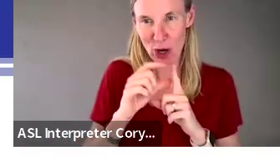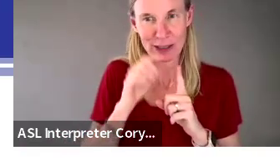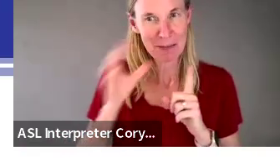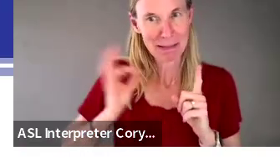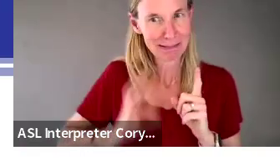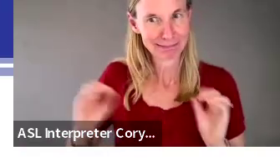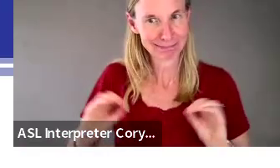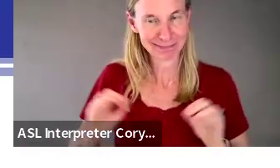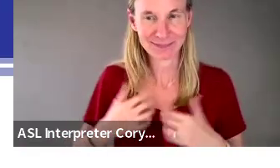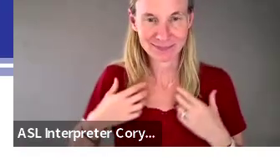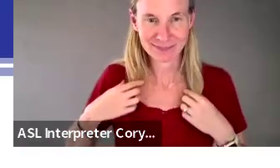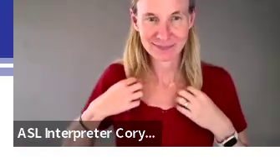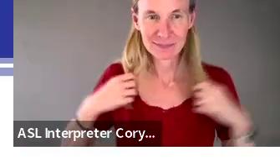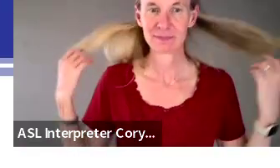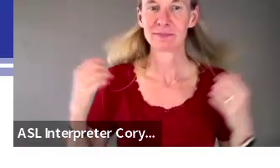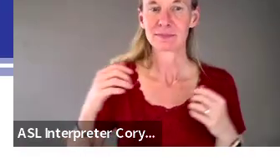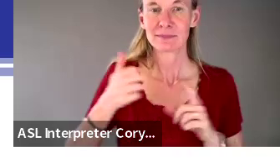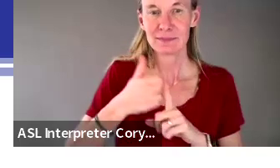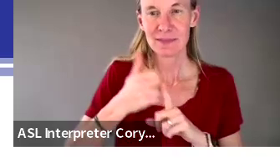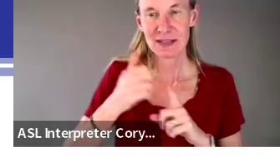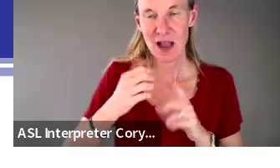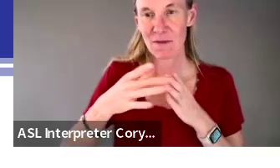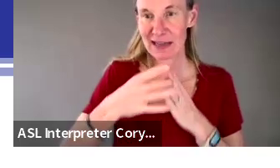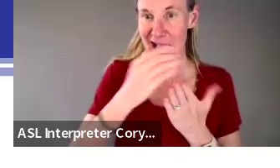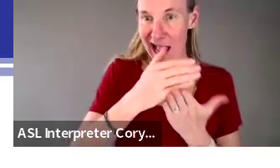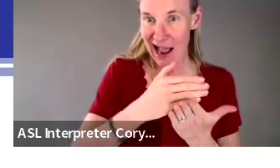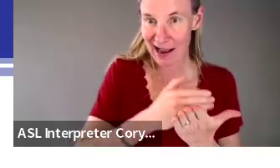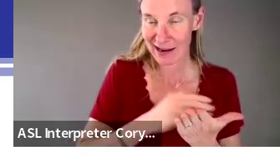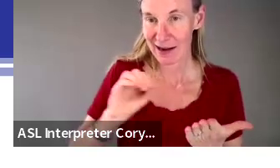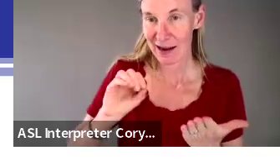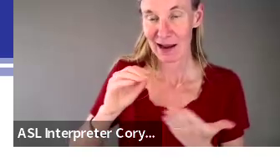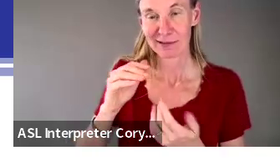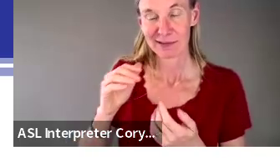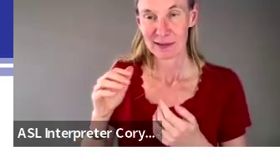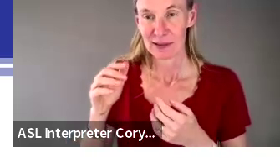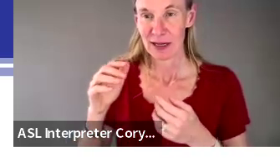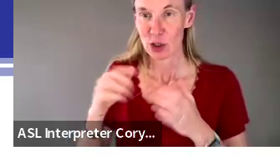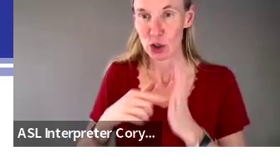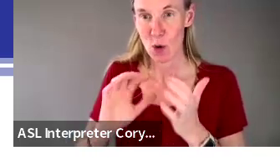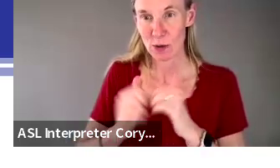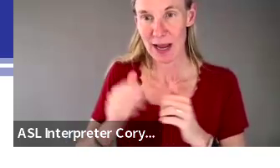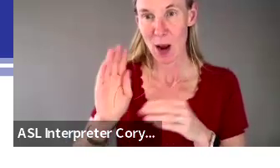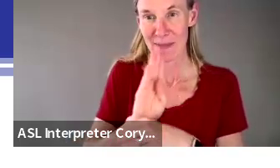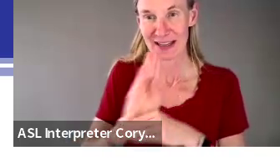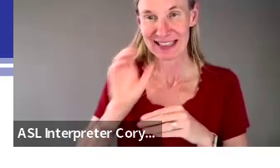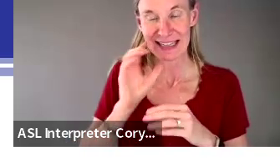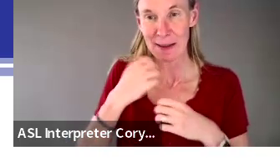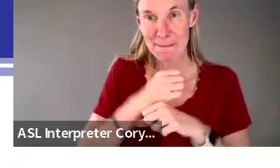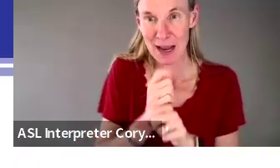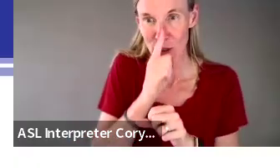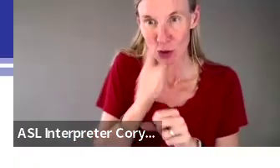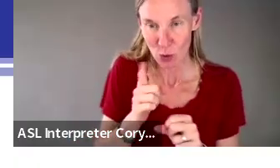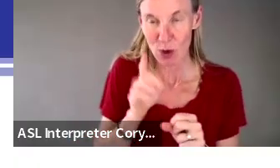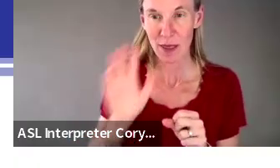credit. But it's a guide and outline that shows how businesses can ensure their digital properties are complied